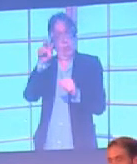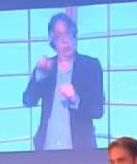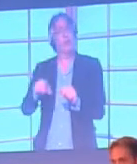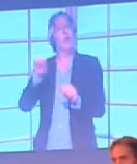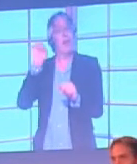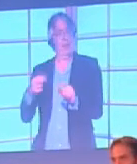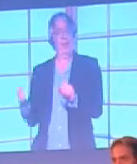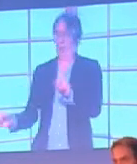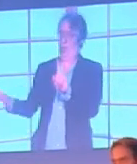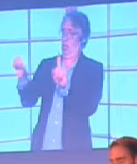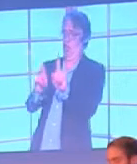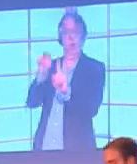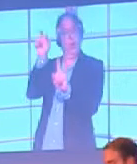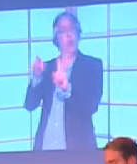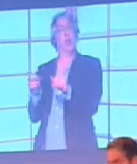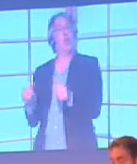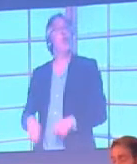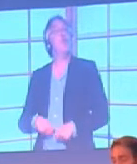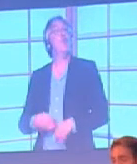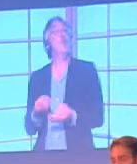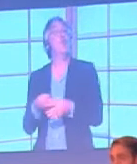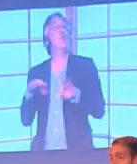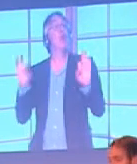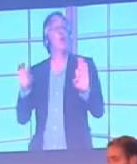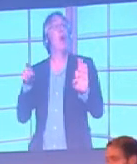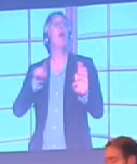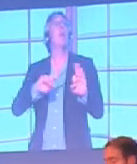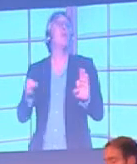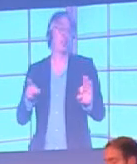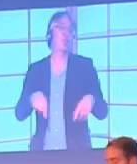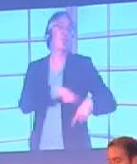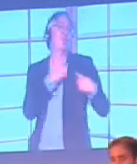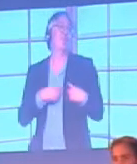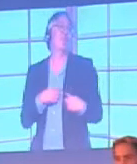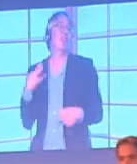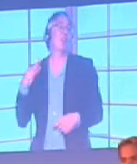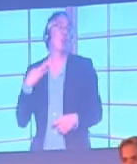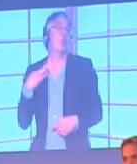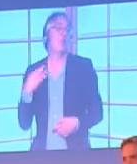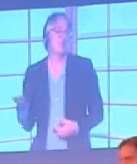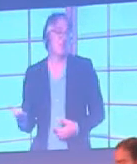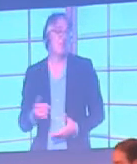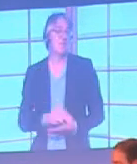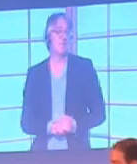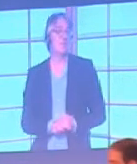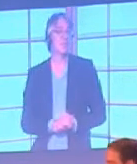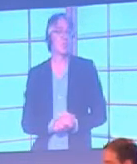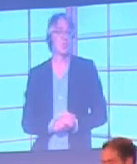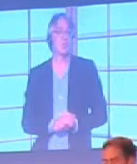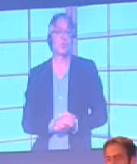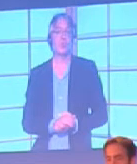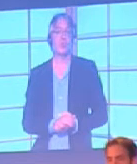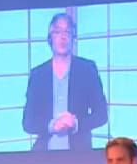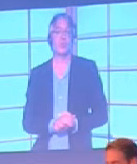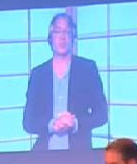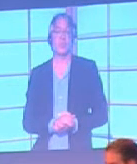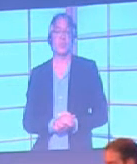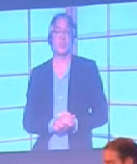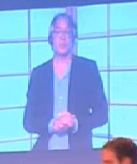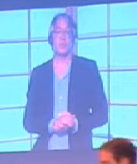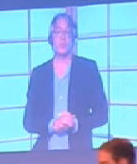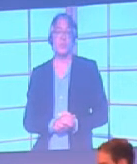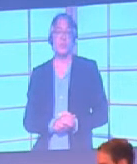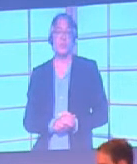to also come and exchange with us, the volunteers, the stewards, on how we can make it better, make